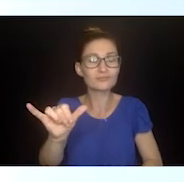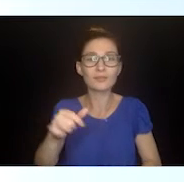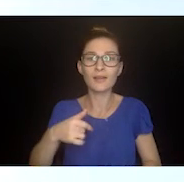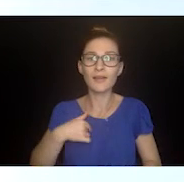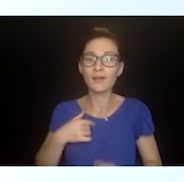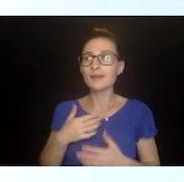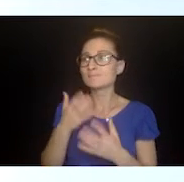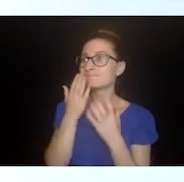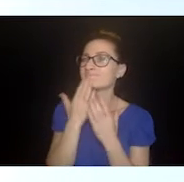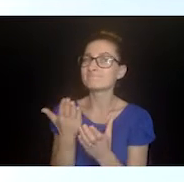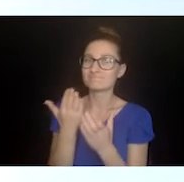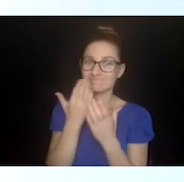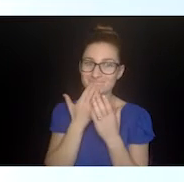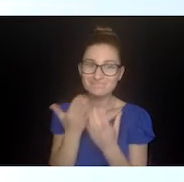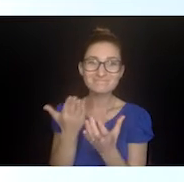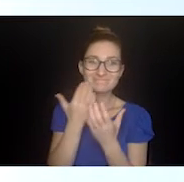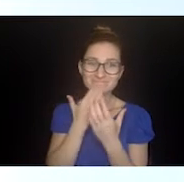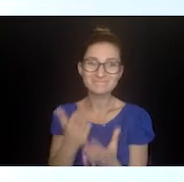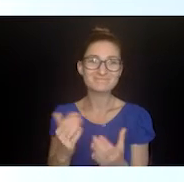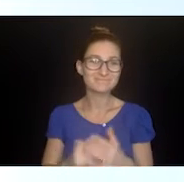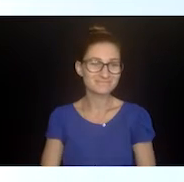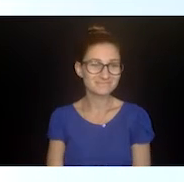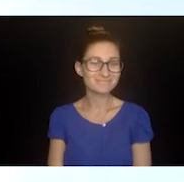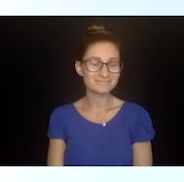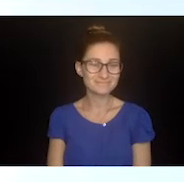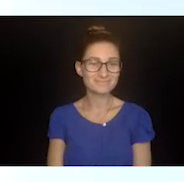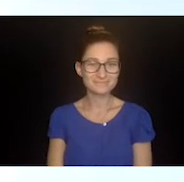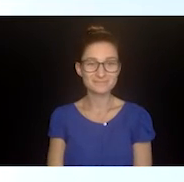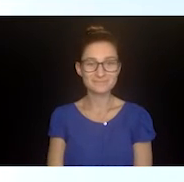truly, truly, truly grateful for.